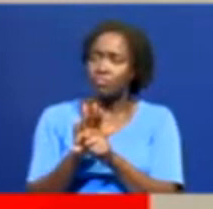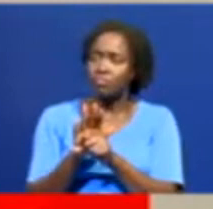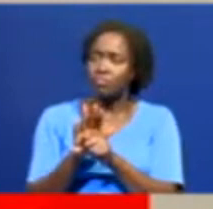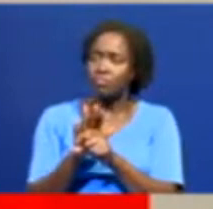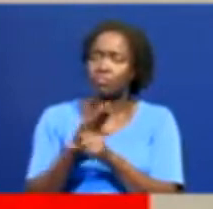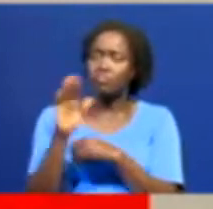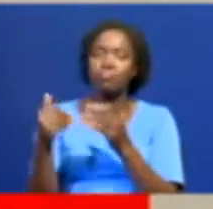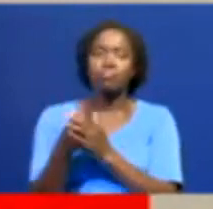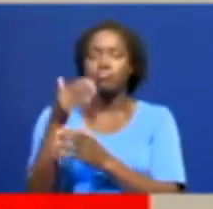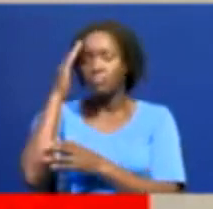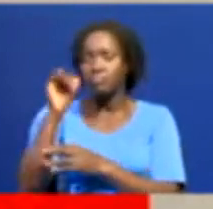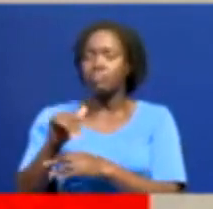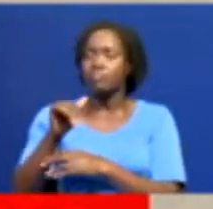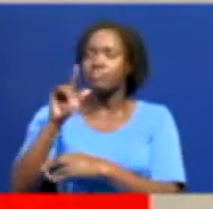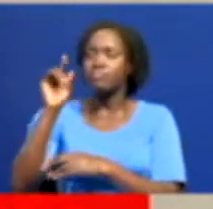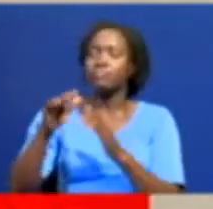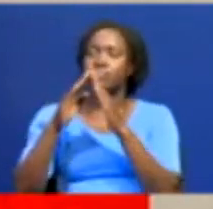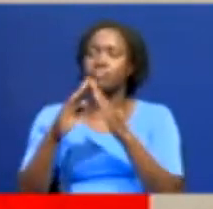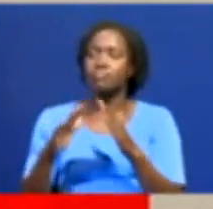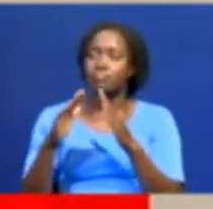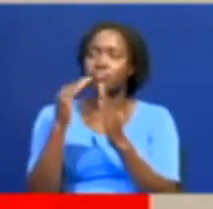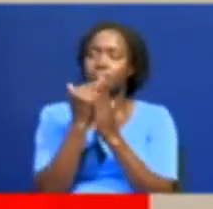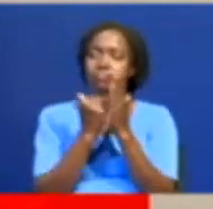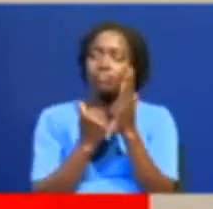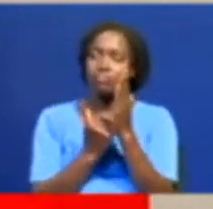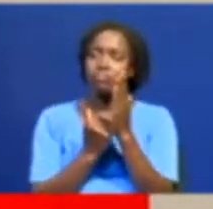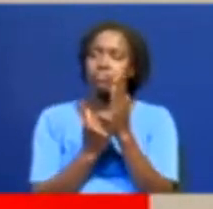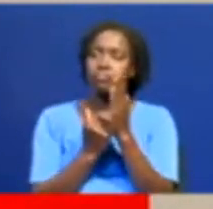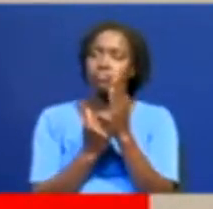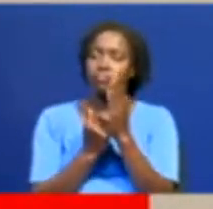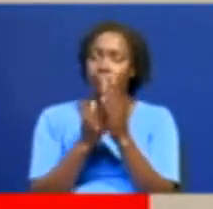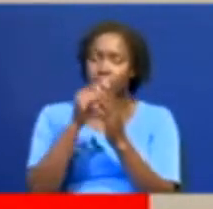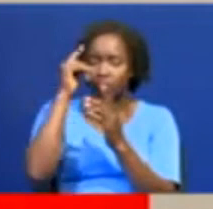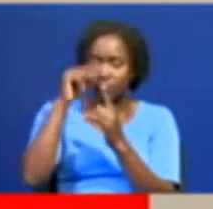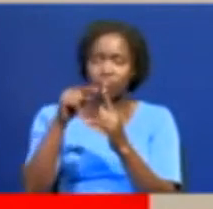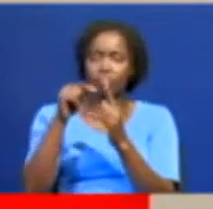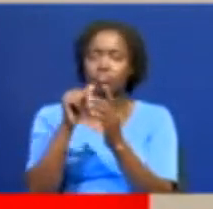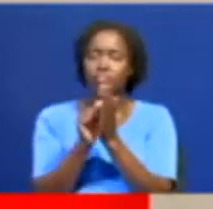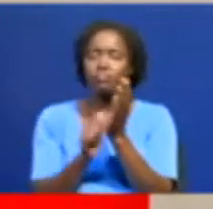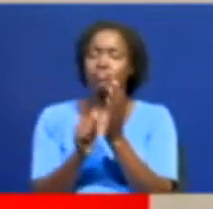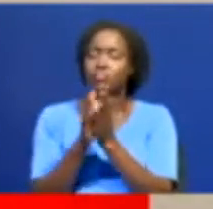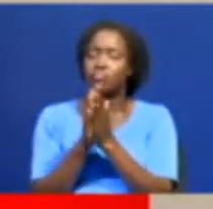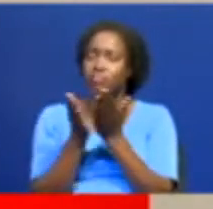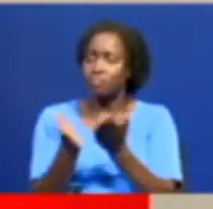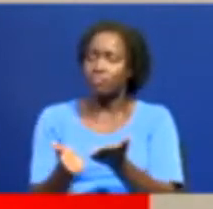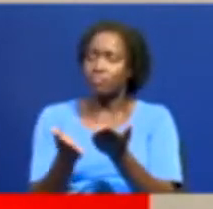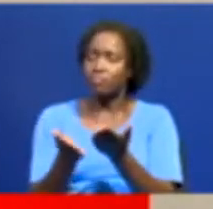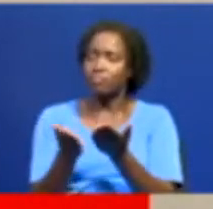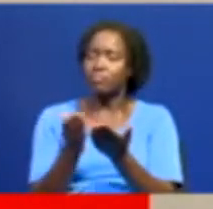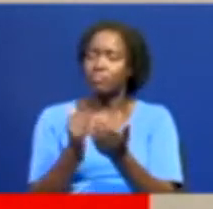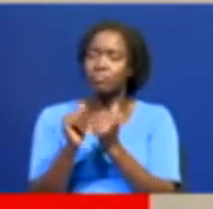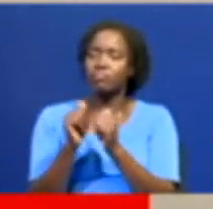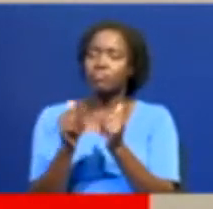We all know that affordable housing program is a key agenda in this current administration, and